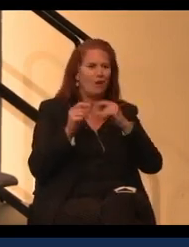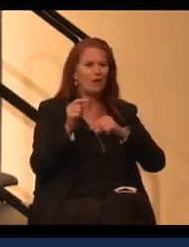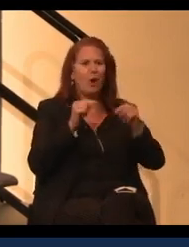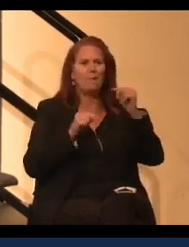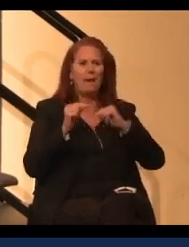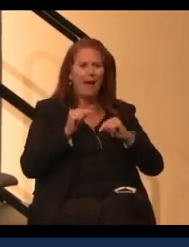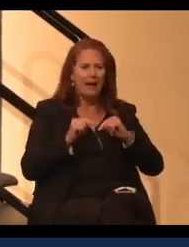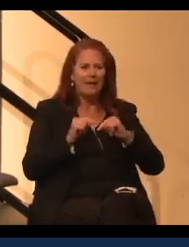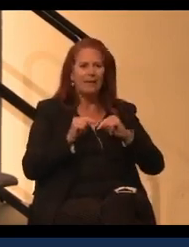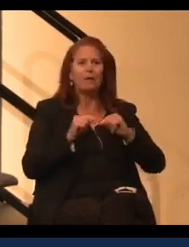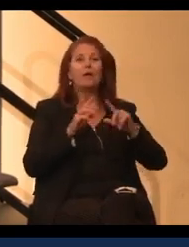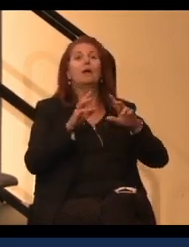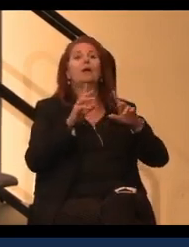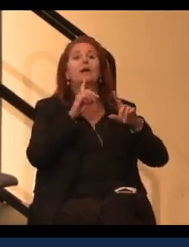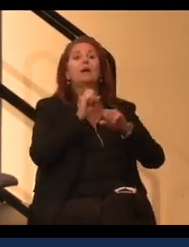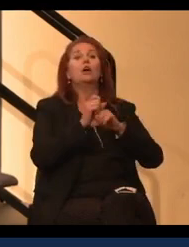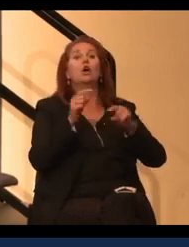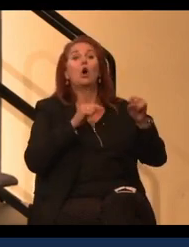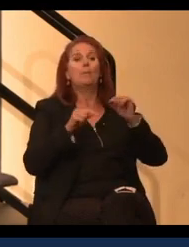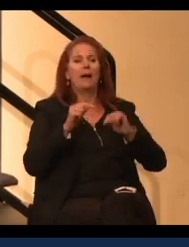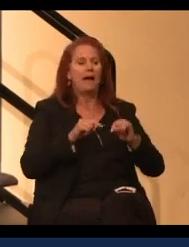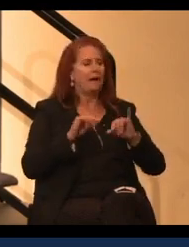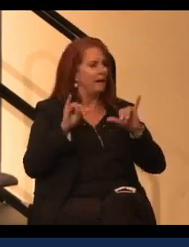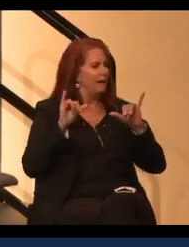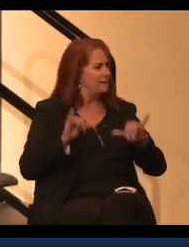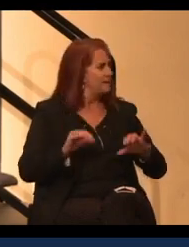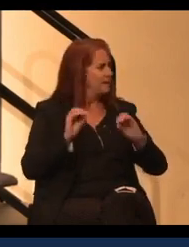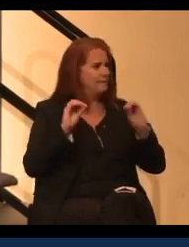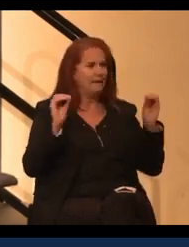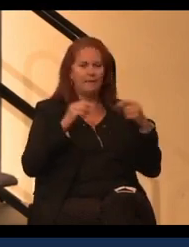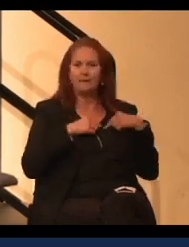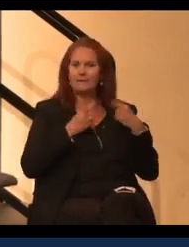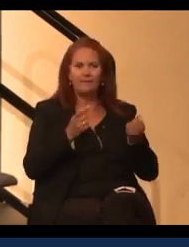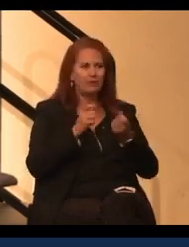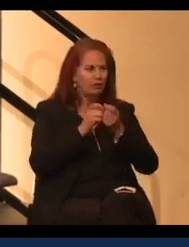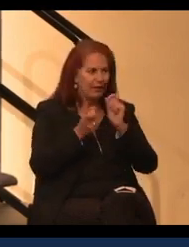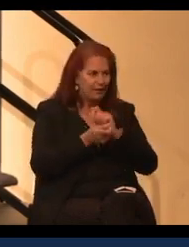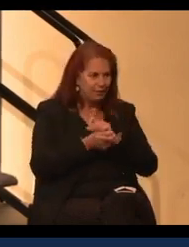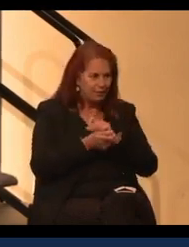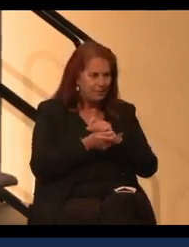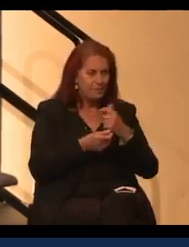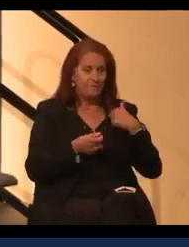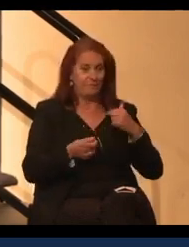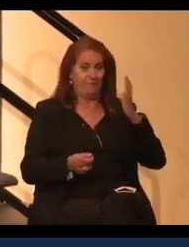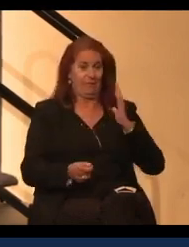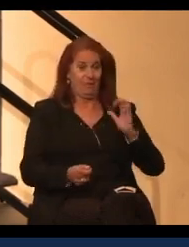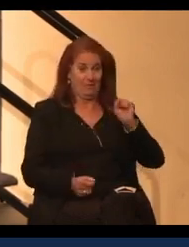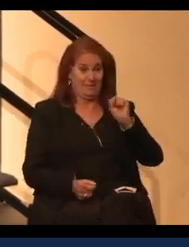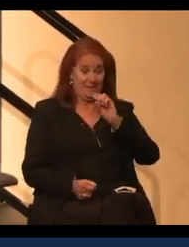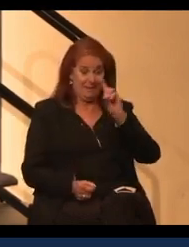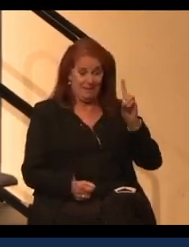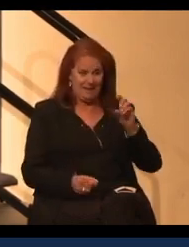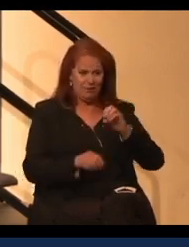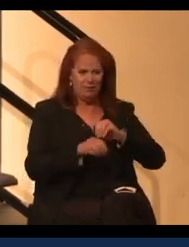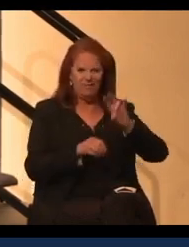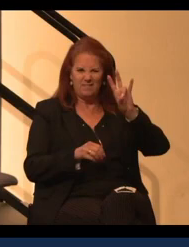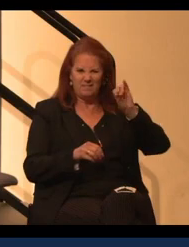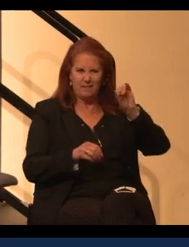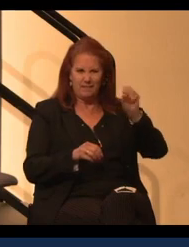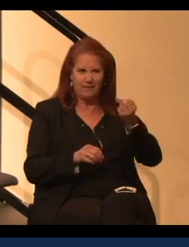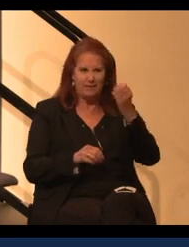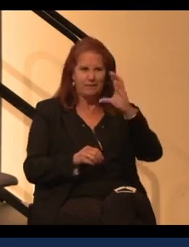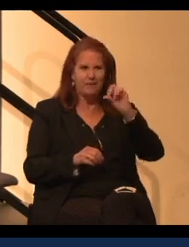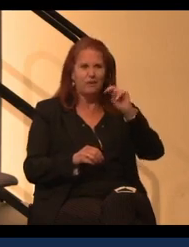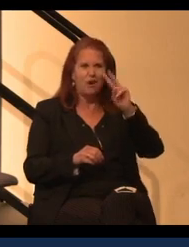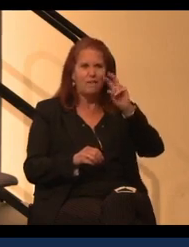and then we do go back, and it's as if nothing has ever changed. So I was in San Diego back in the 70s, where